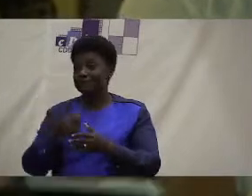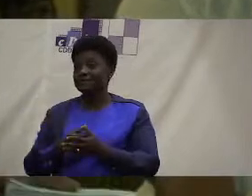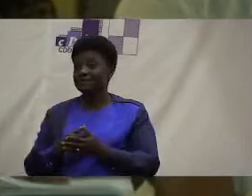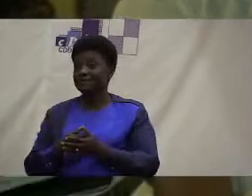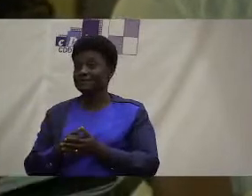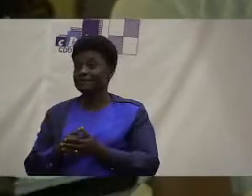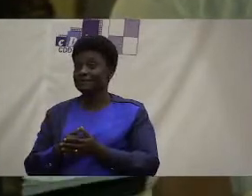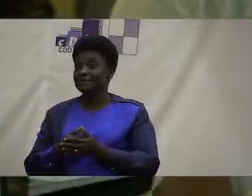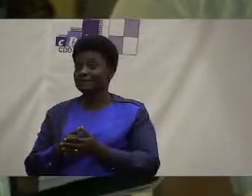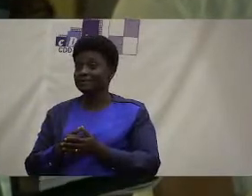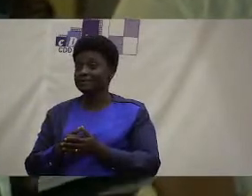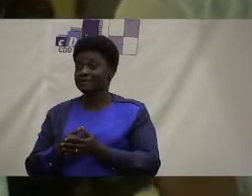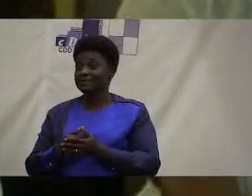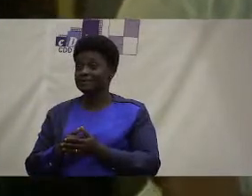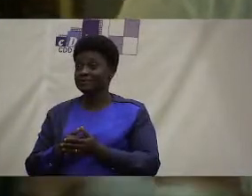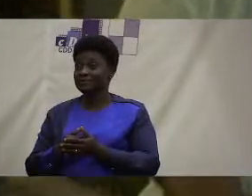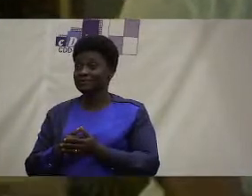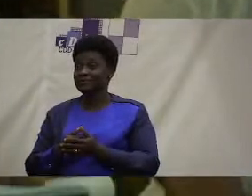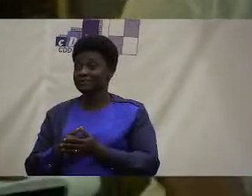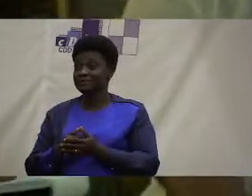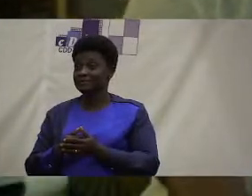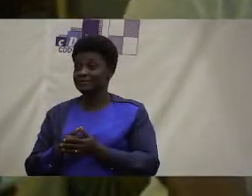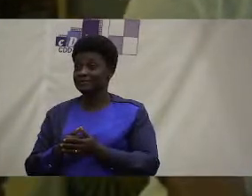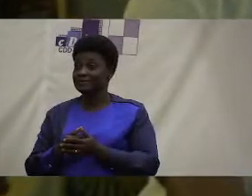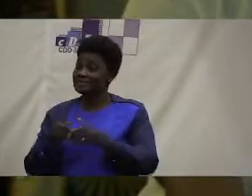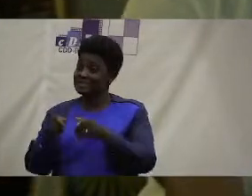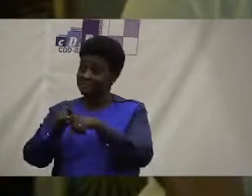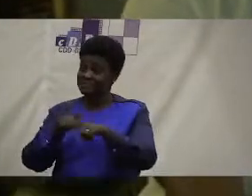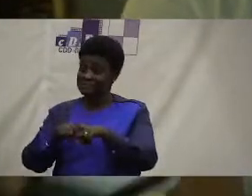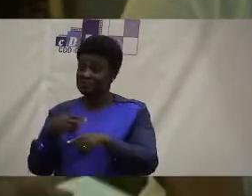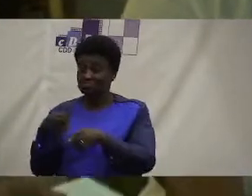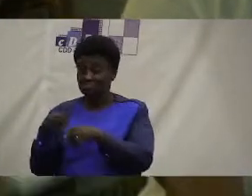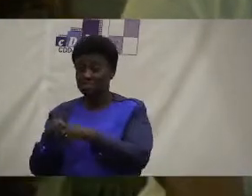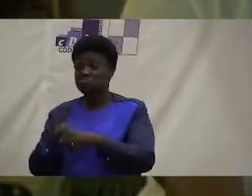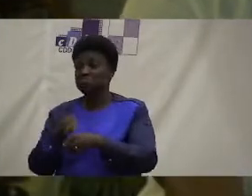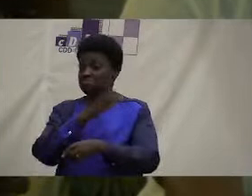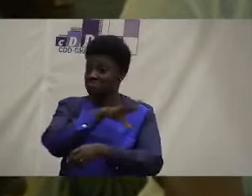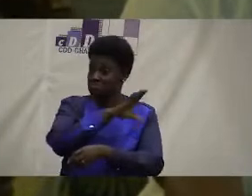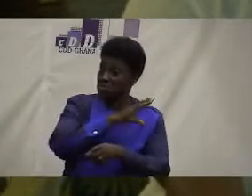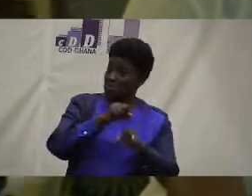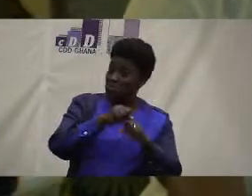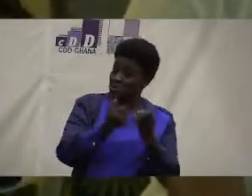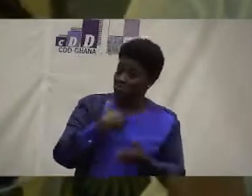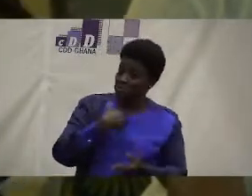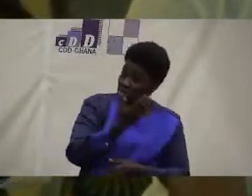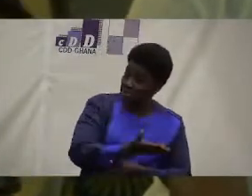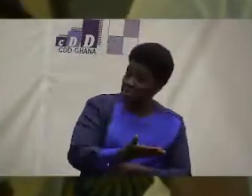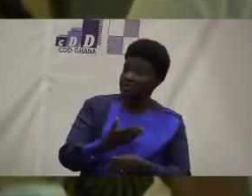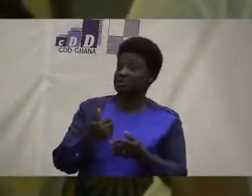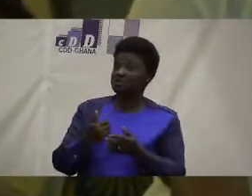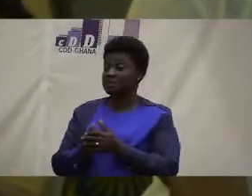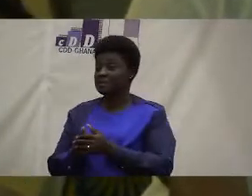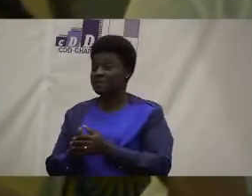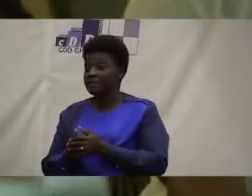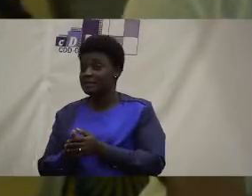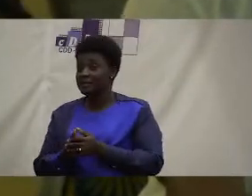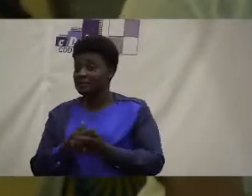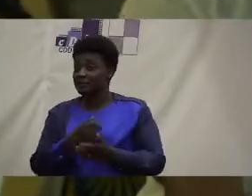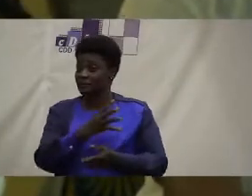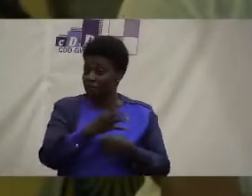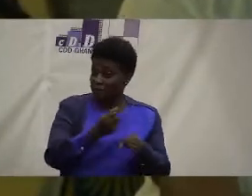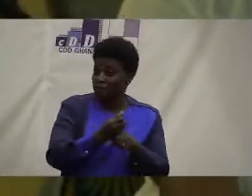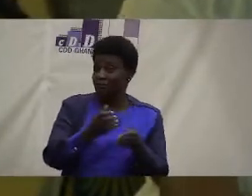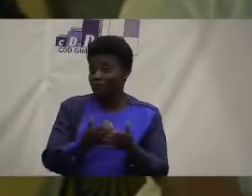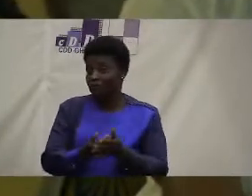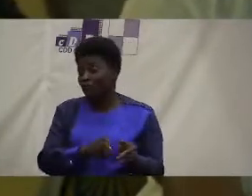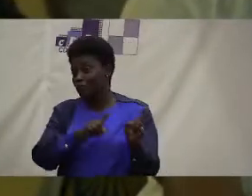do to help my country in civil society. I joined civil society for about 4 years before going back